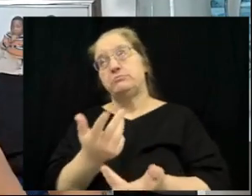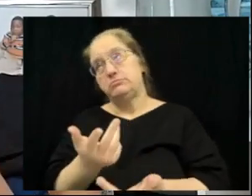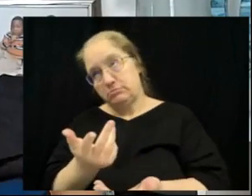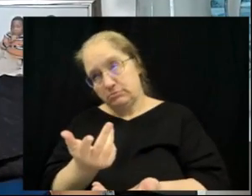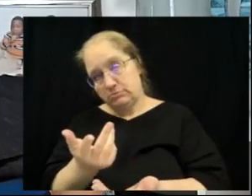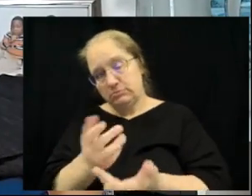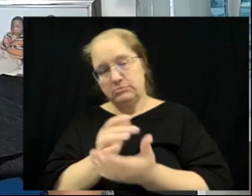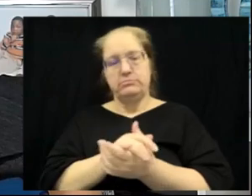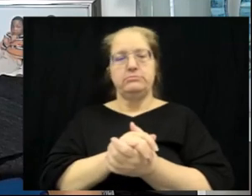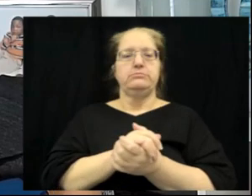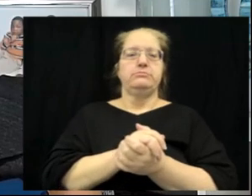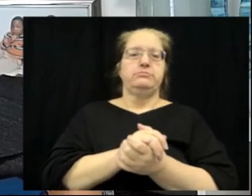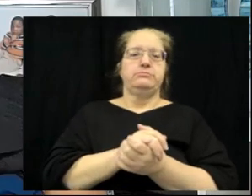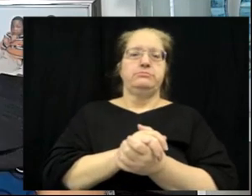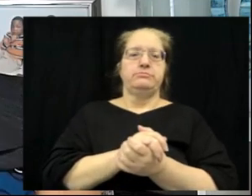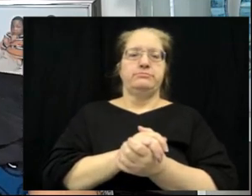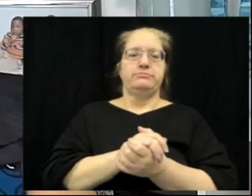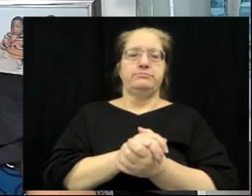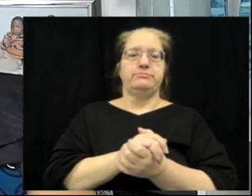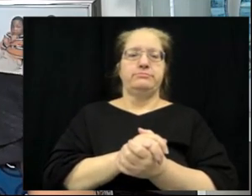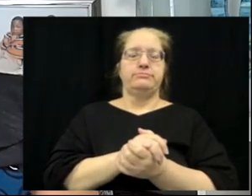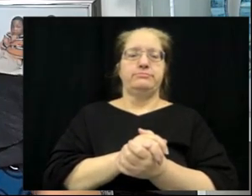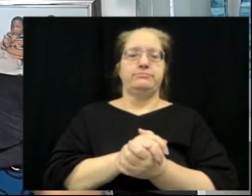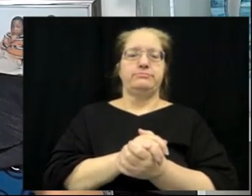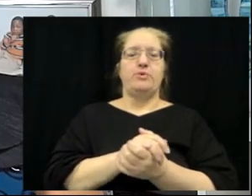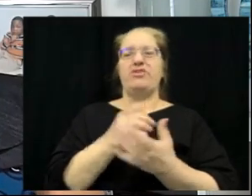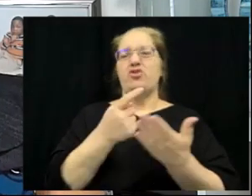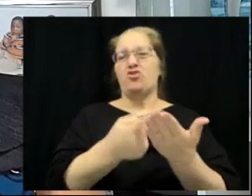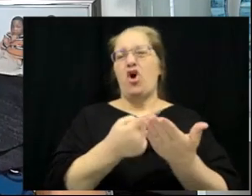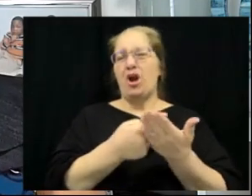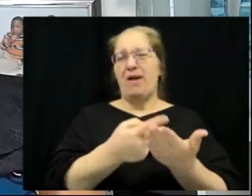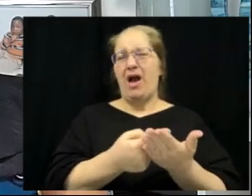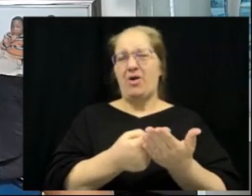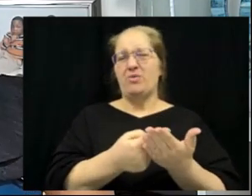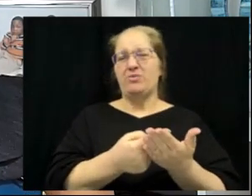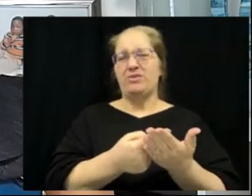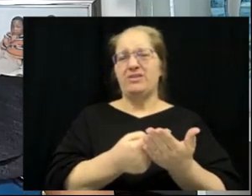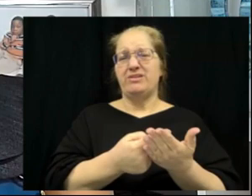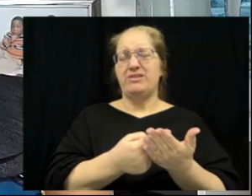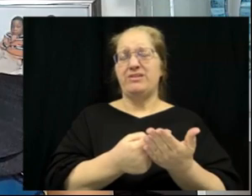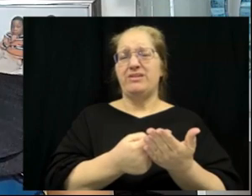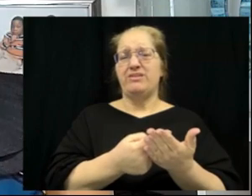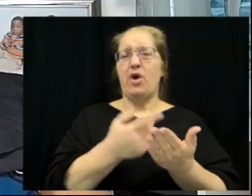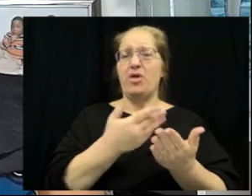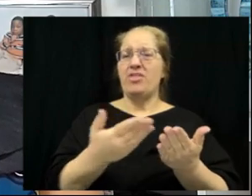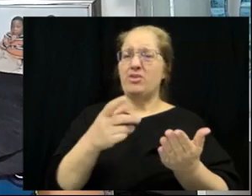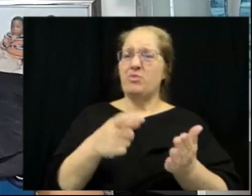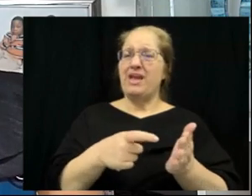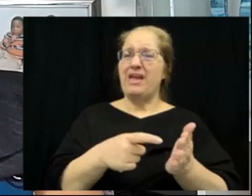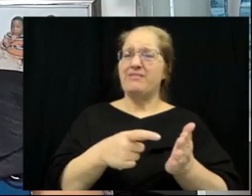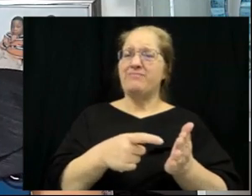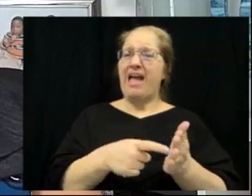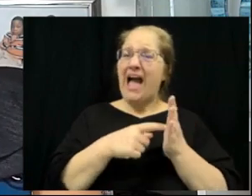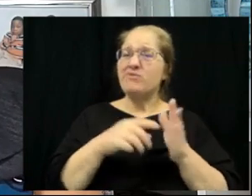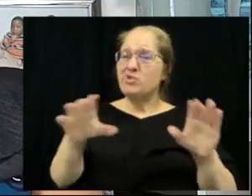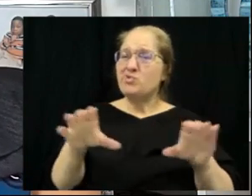but then we just have to talk about their points that we have to make on our way to something. And if we're trying to get